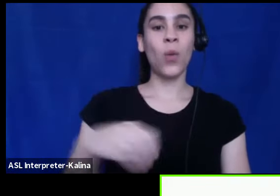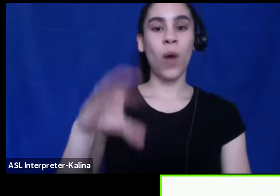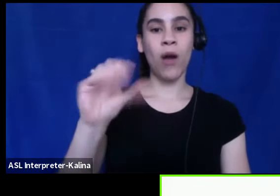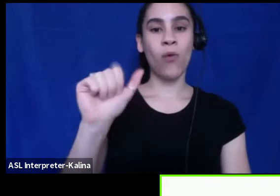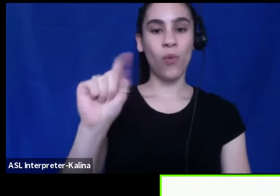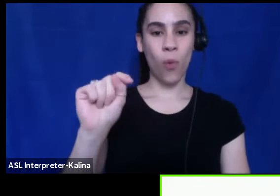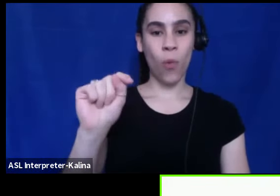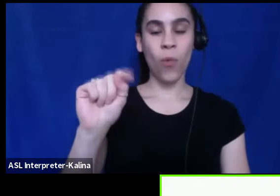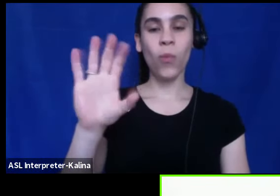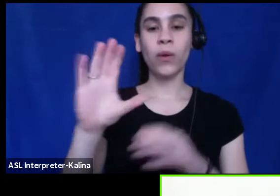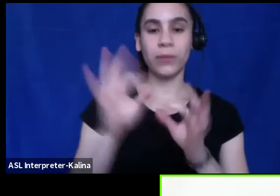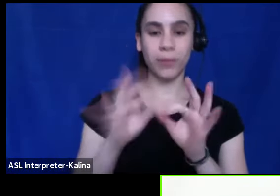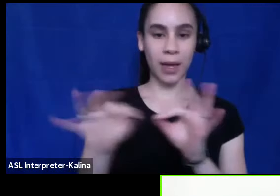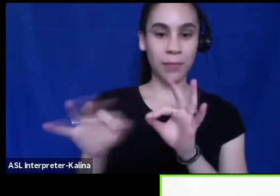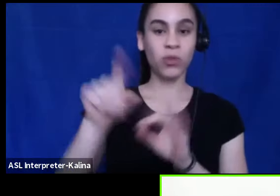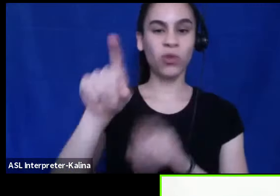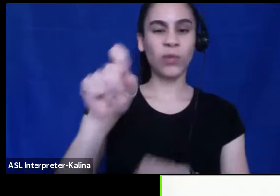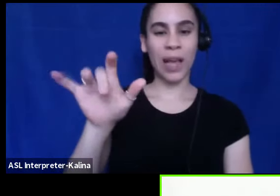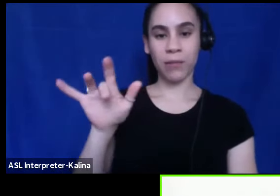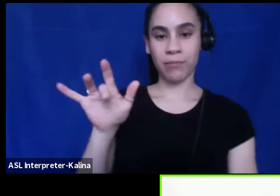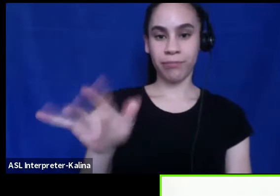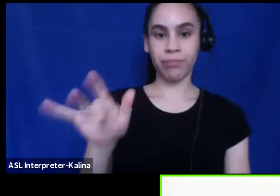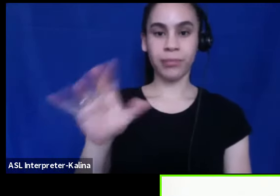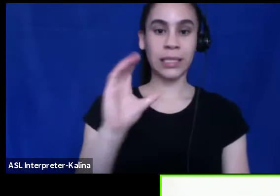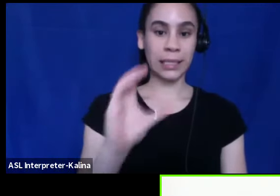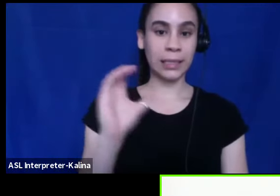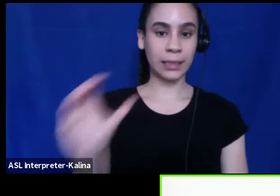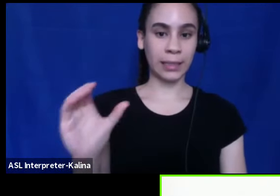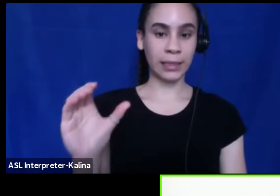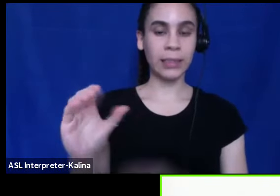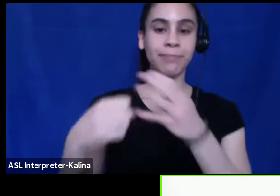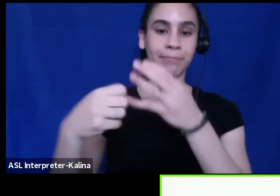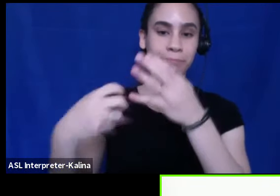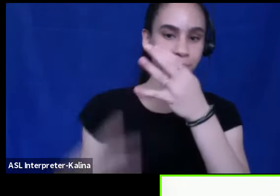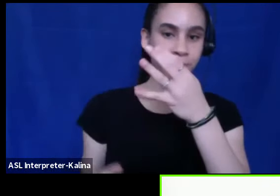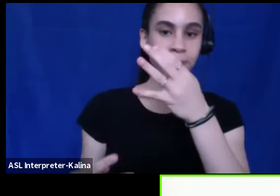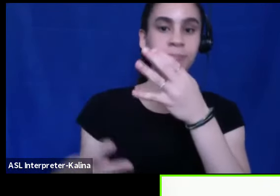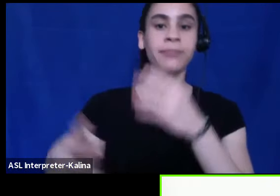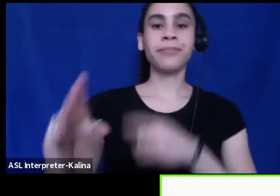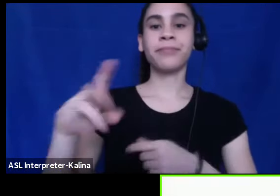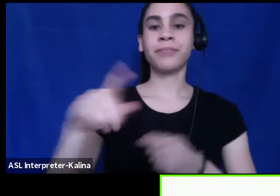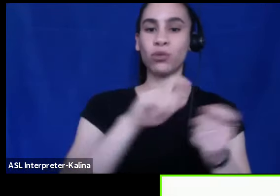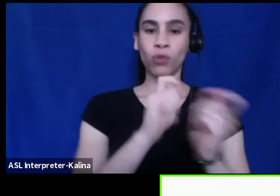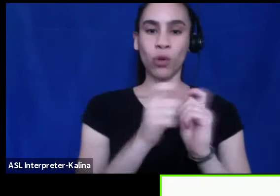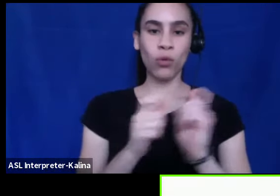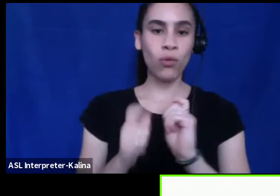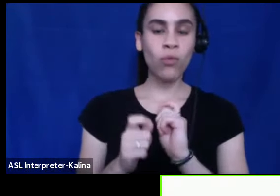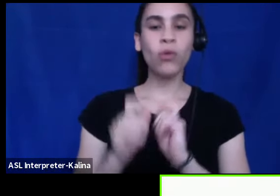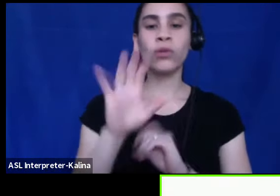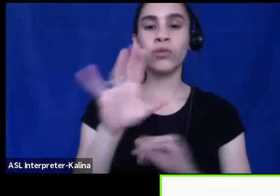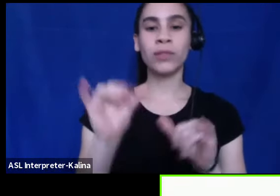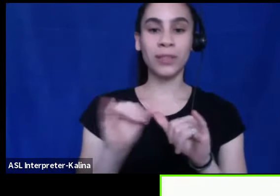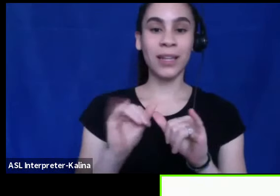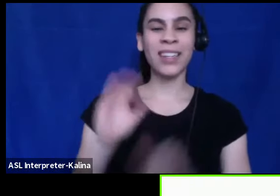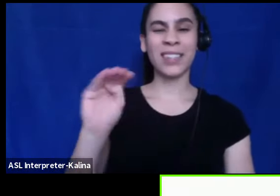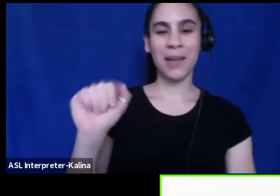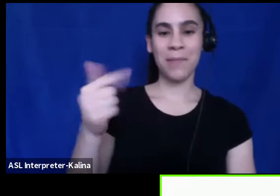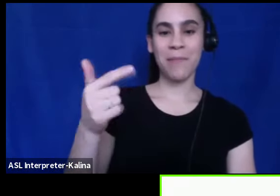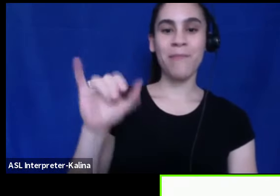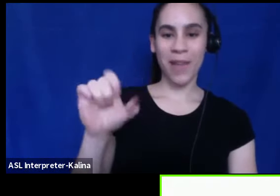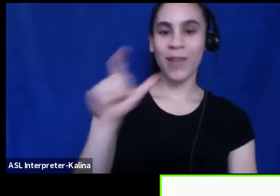on captioning, just go to the bottom of your screen and you can click on closed caption, and then Maggie is behind the scenes typing